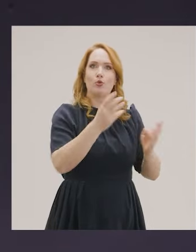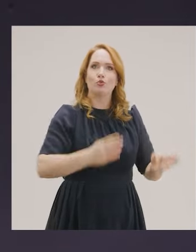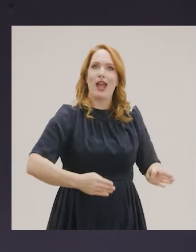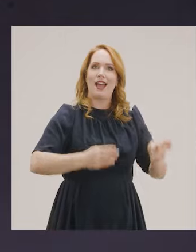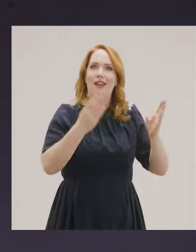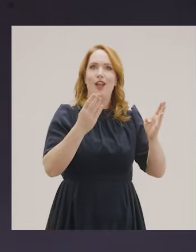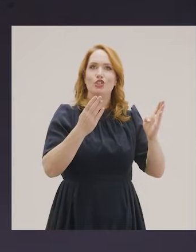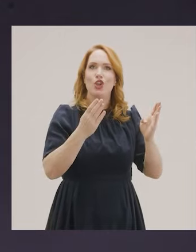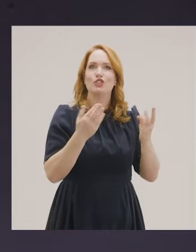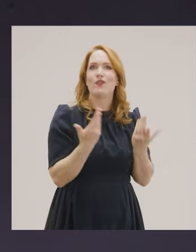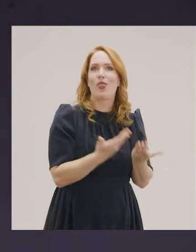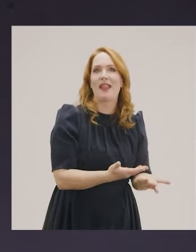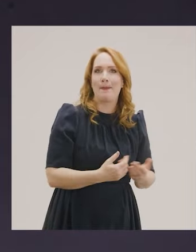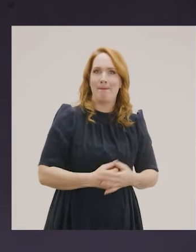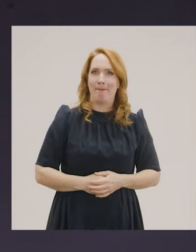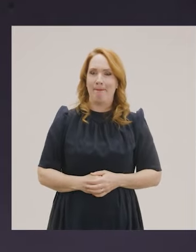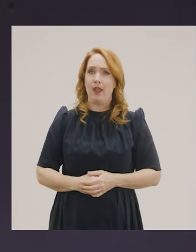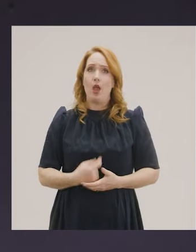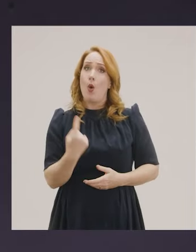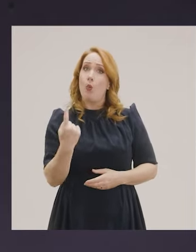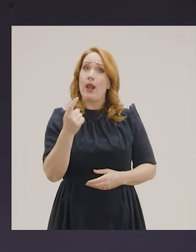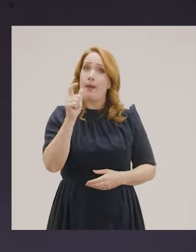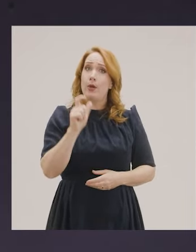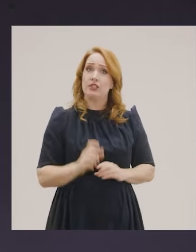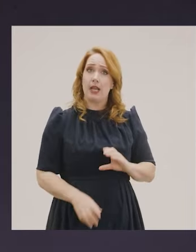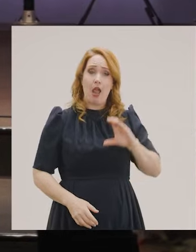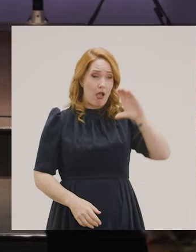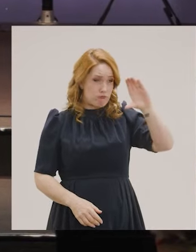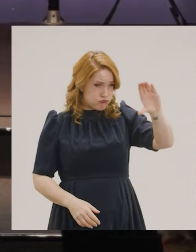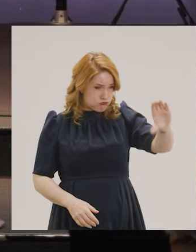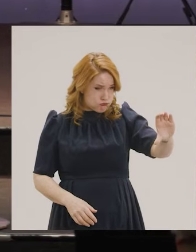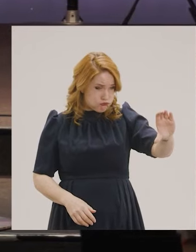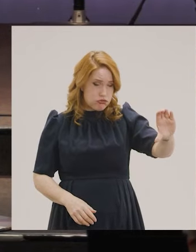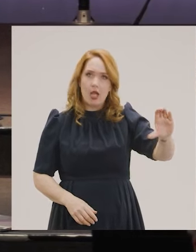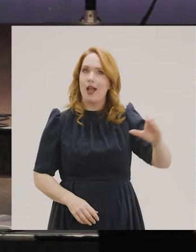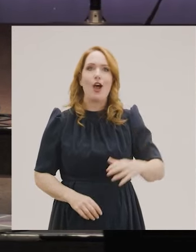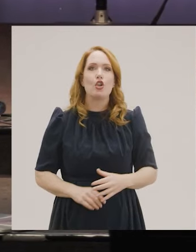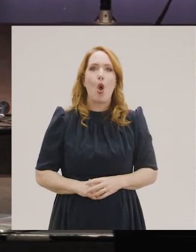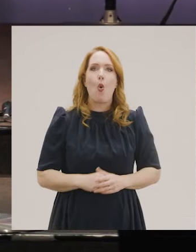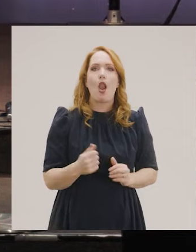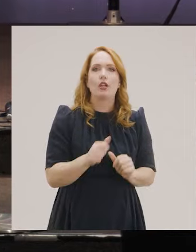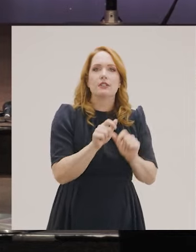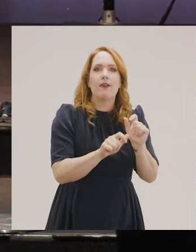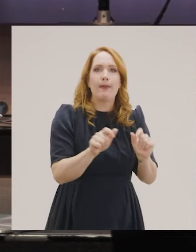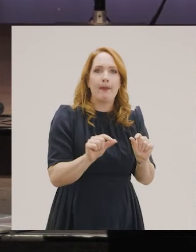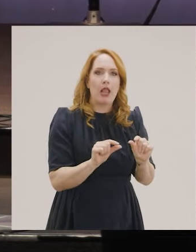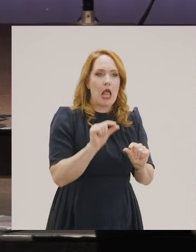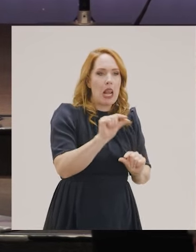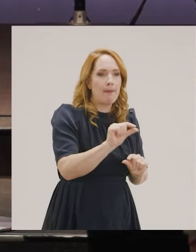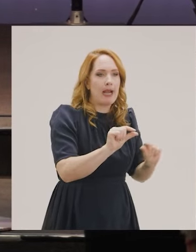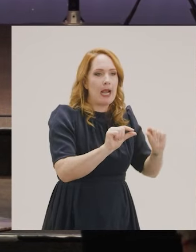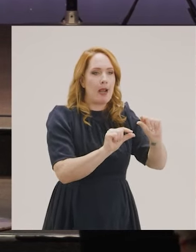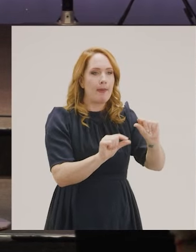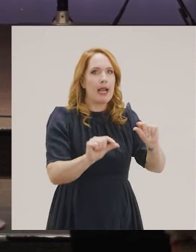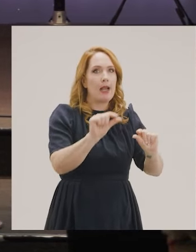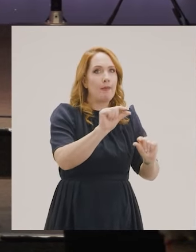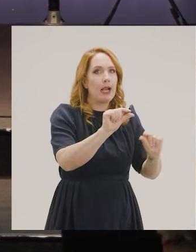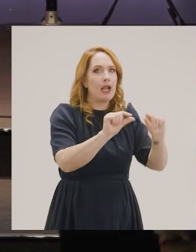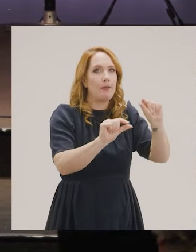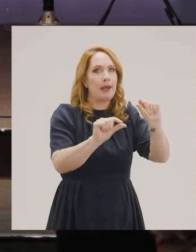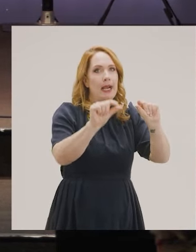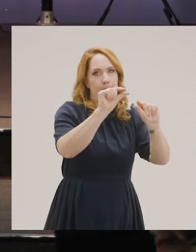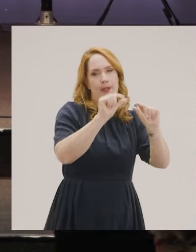and your kindness. And it's not just one person giving a huge amount here. It's lots of people giving little bits